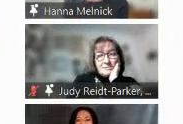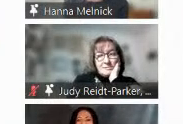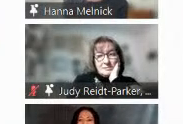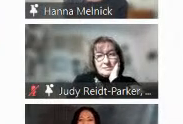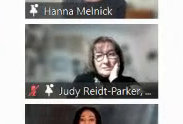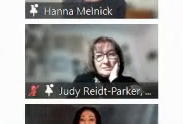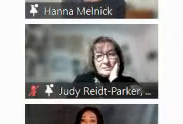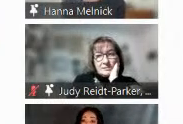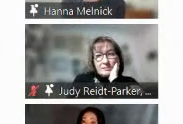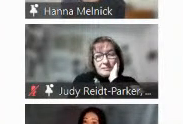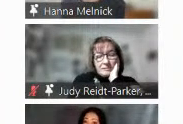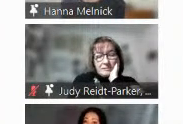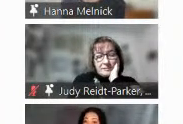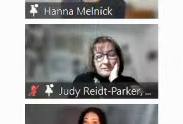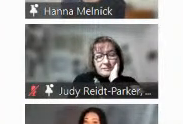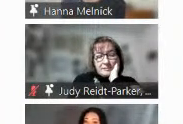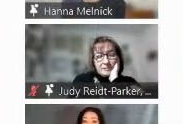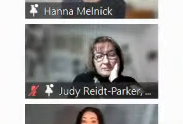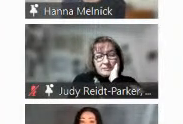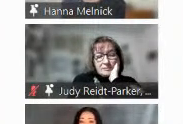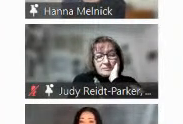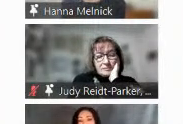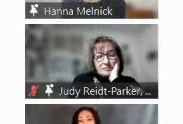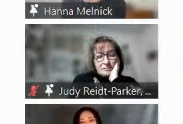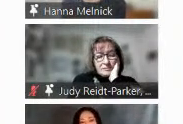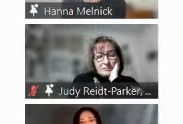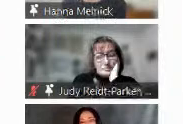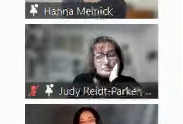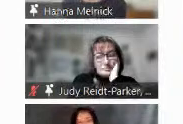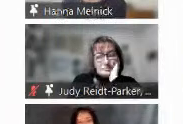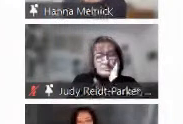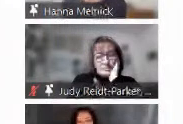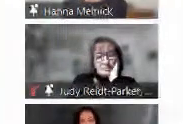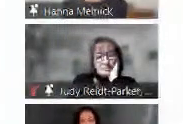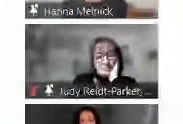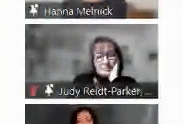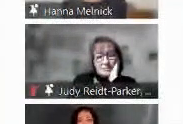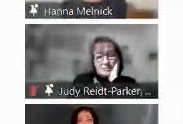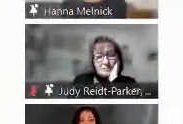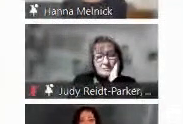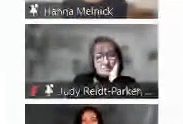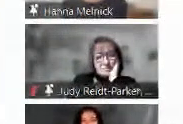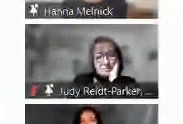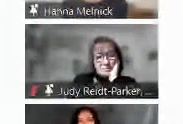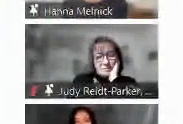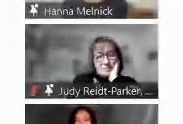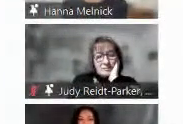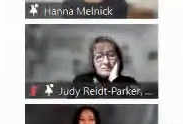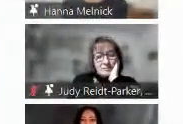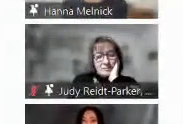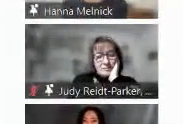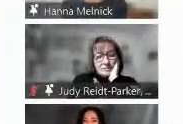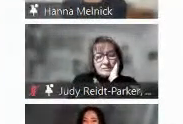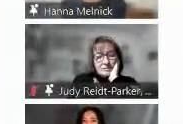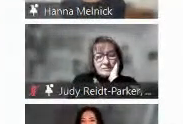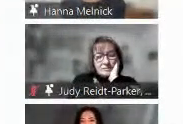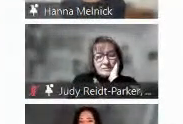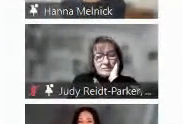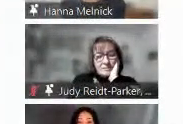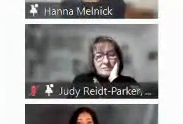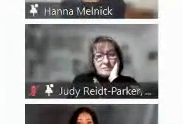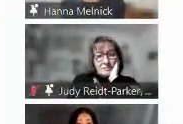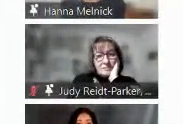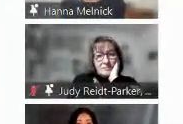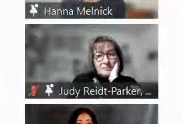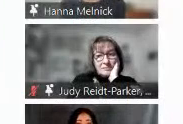program activities and services must meet the cultural and linguistic needs of children and families, included but not limited